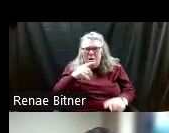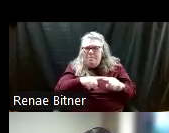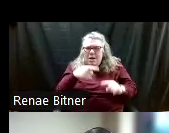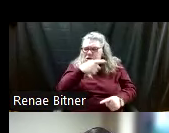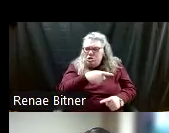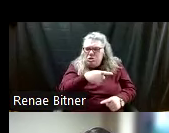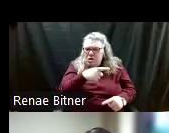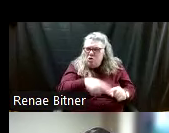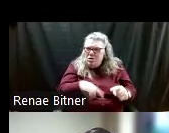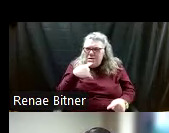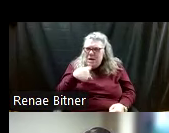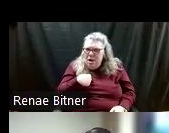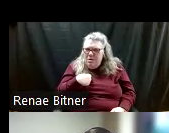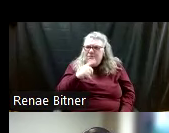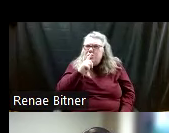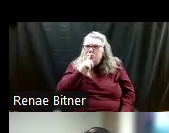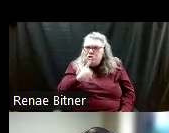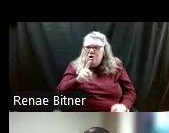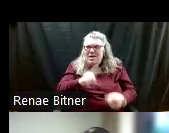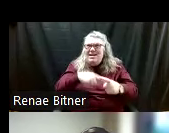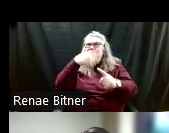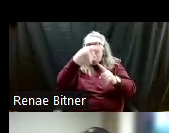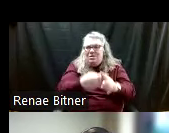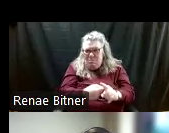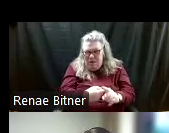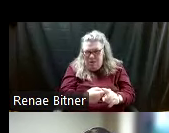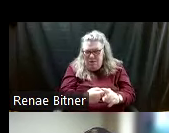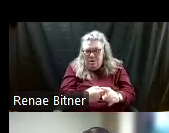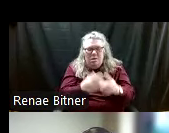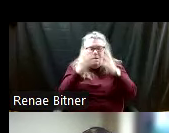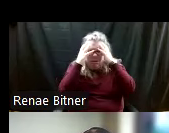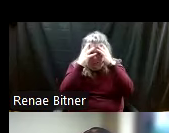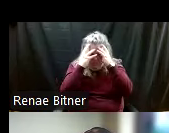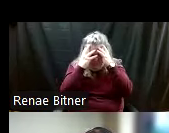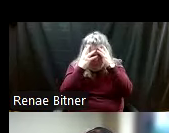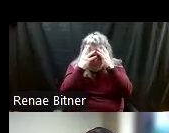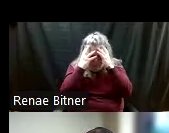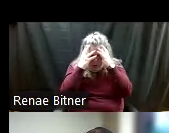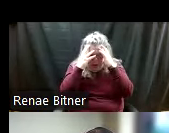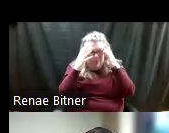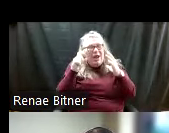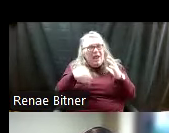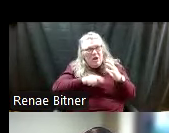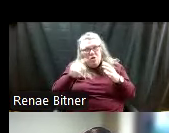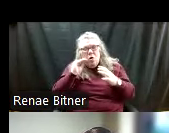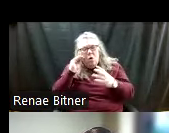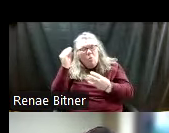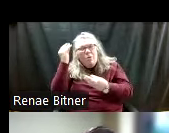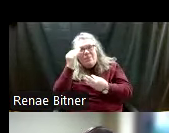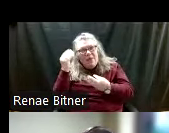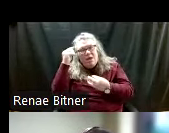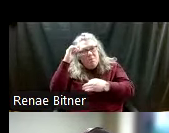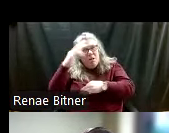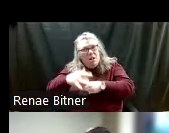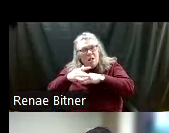me that for sure until next month. It was just absolutely wild to me that I had to go home and think about this for a